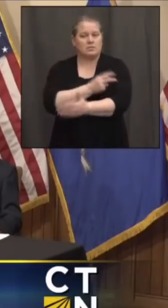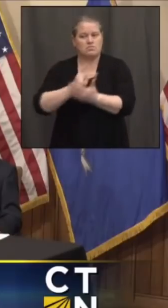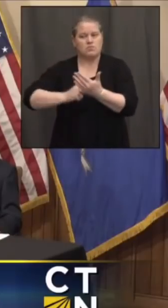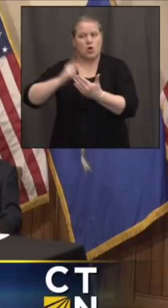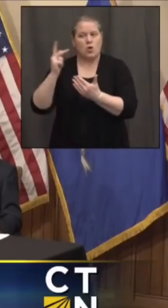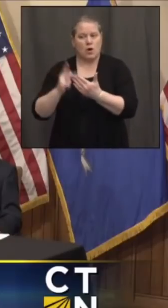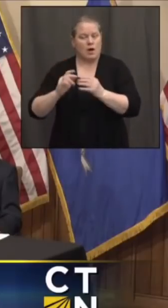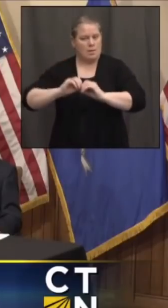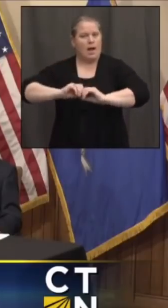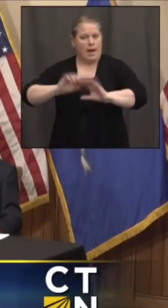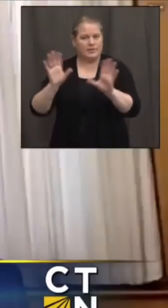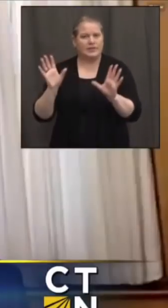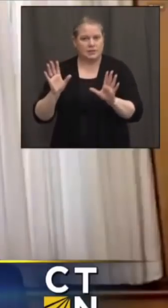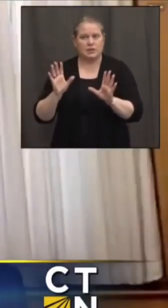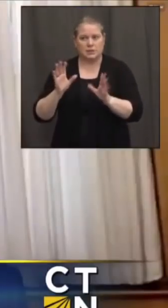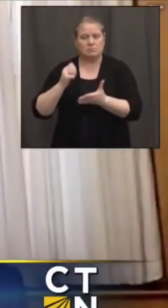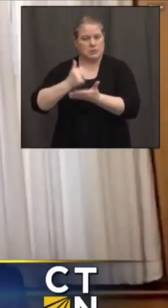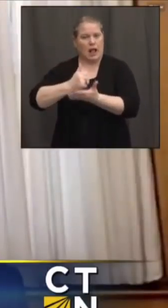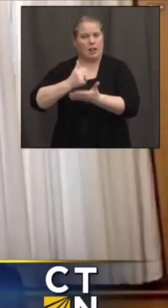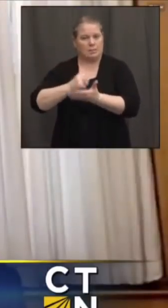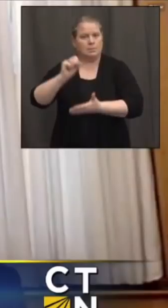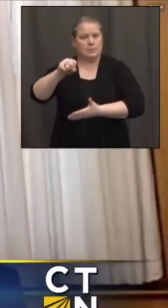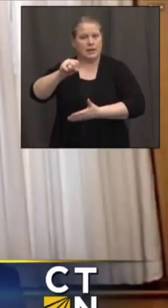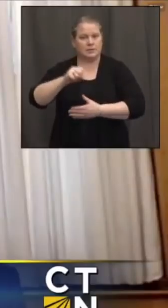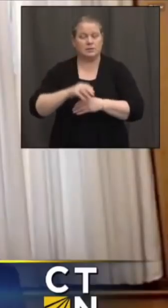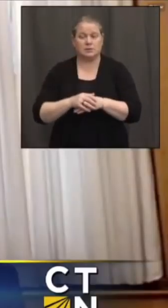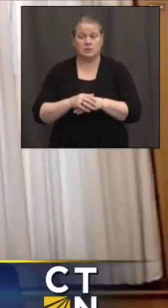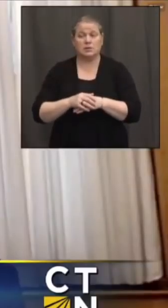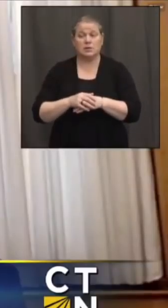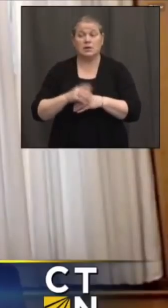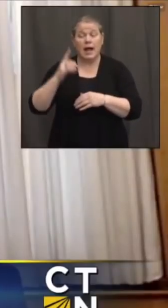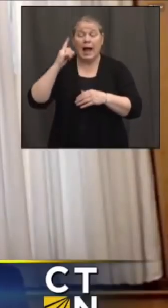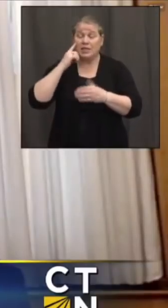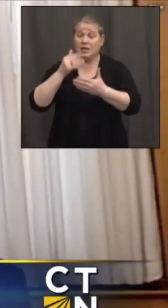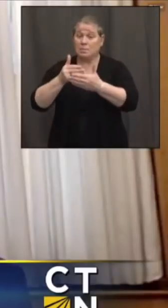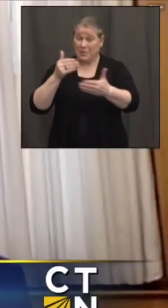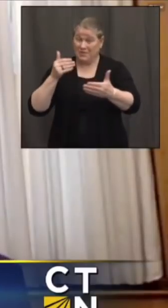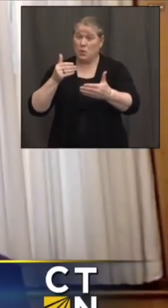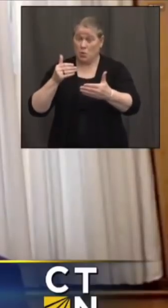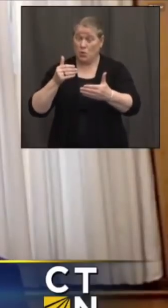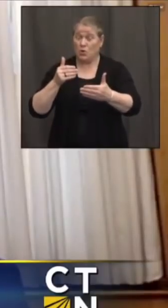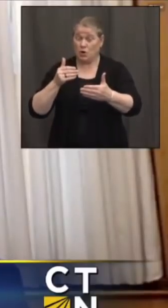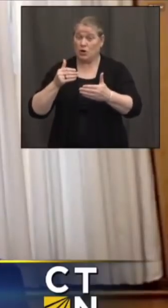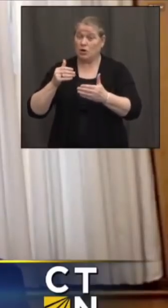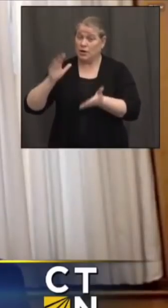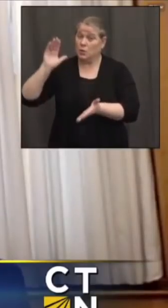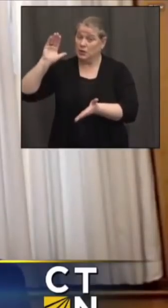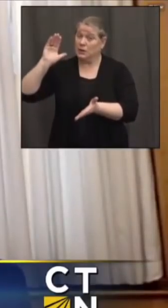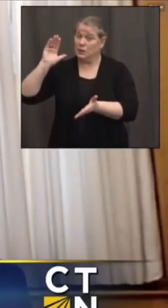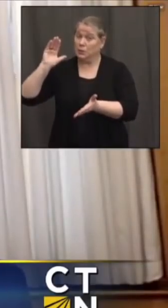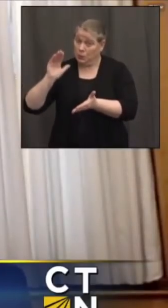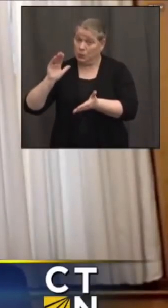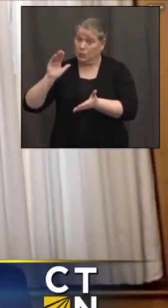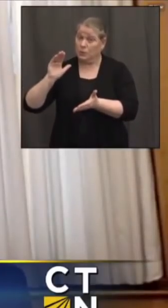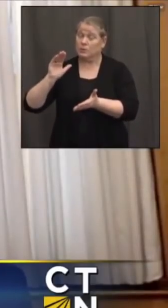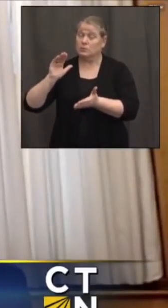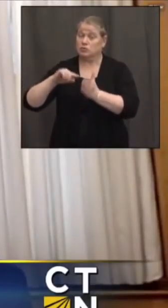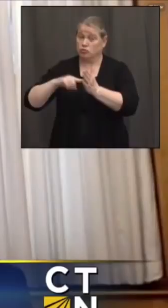benefit coming through. I do think we started to see it trend down before that point, though. So I think there's shared